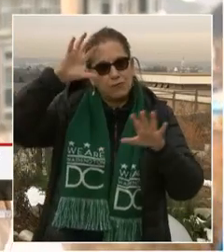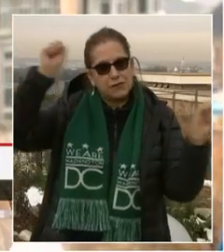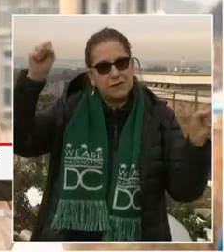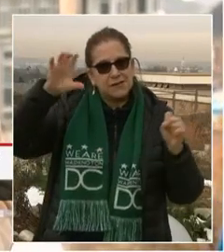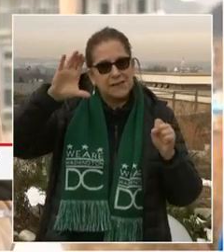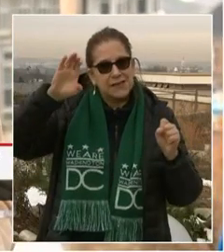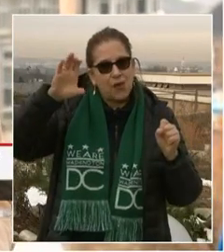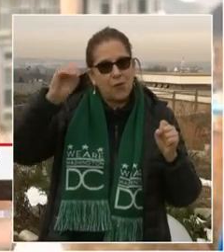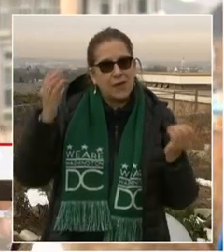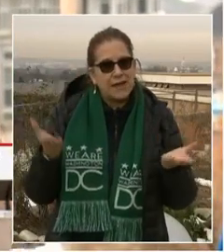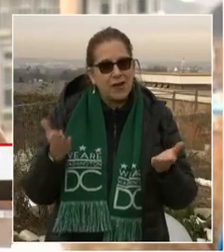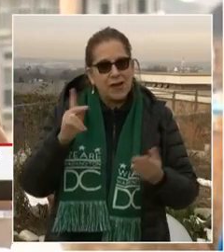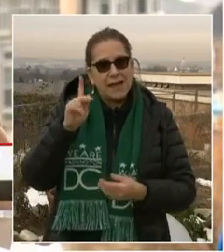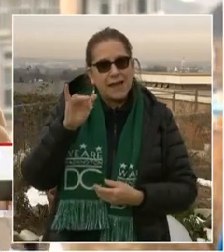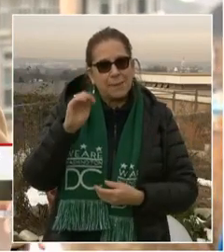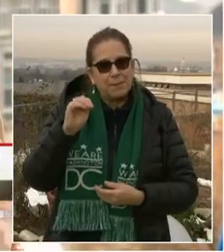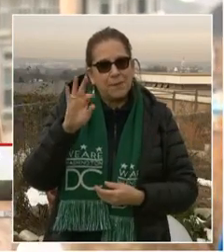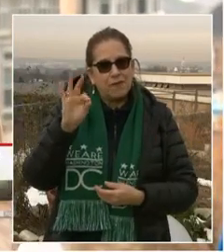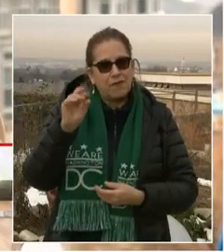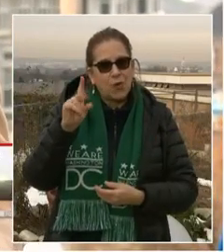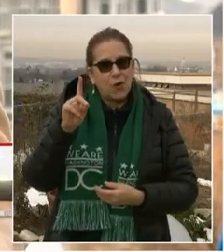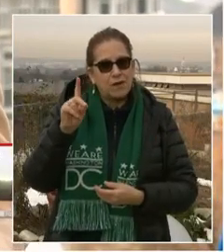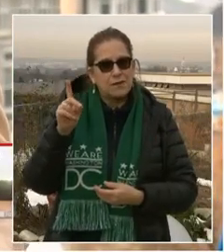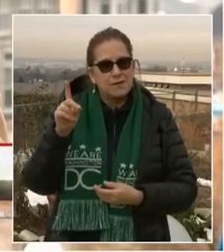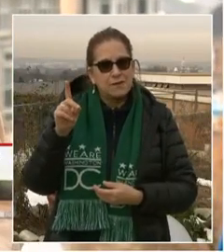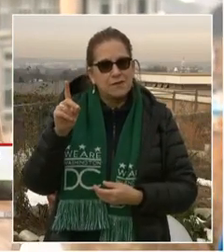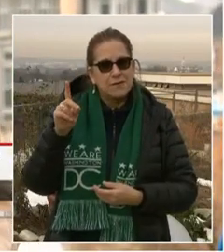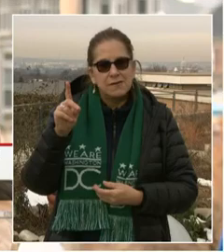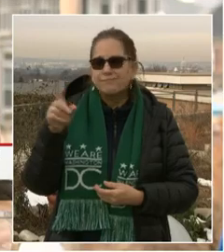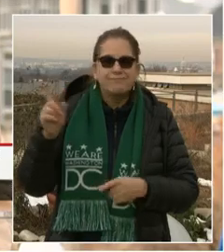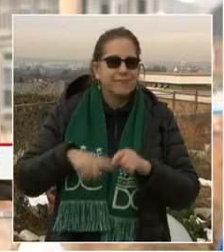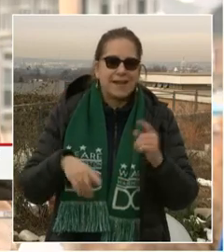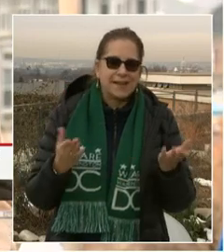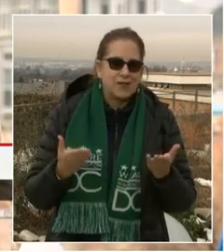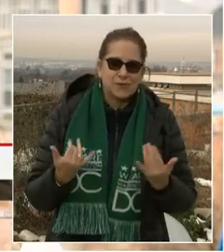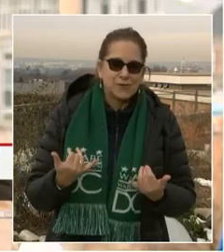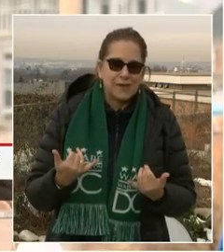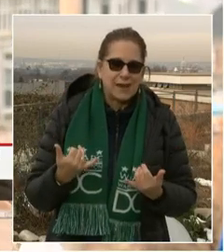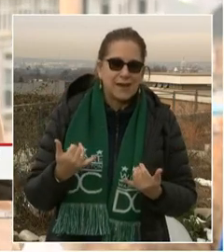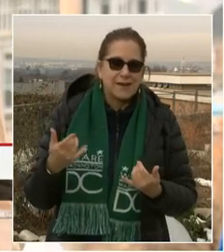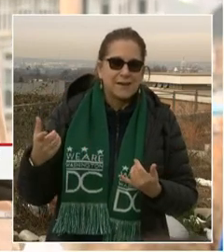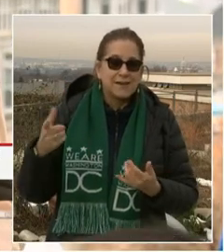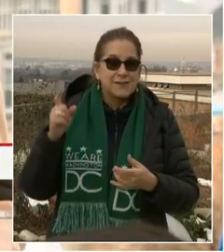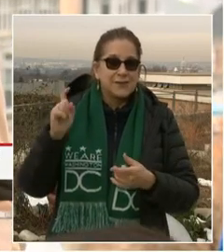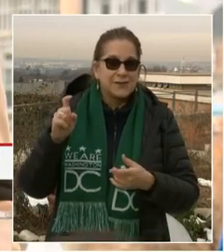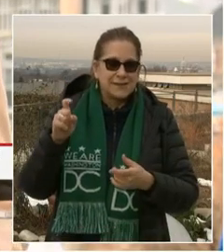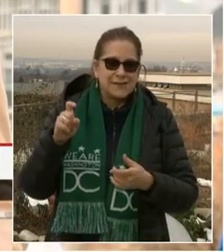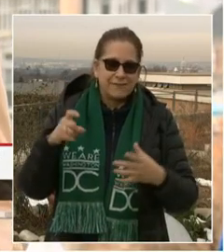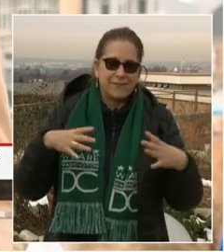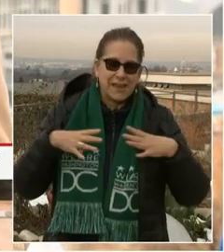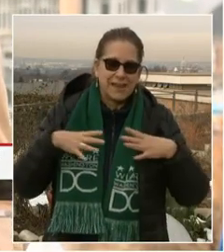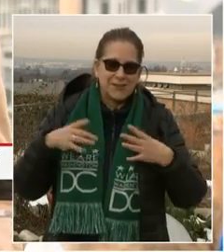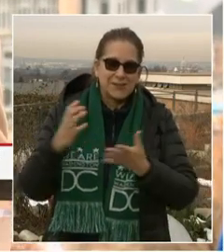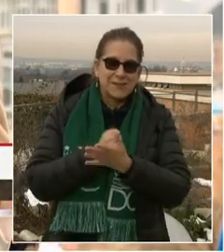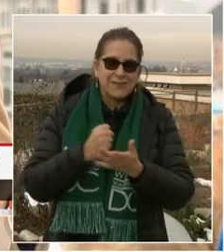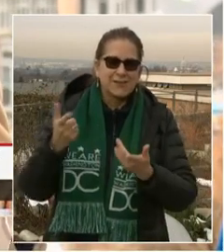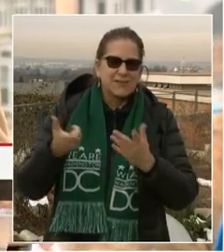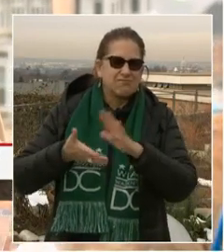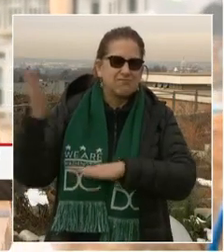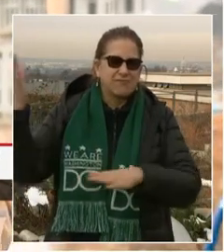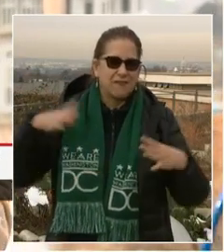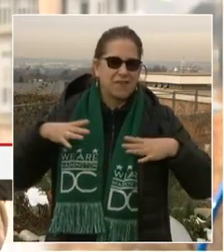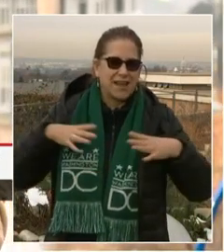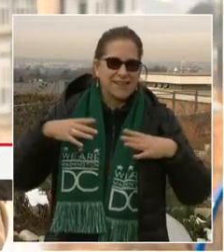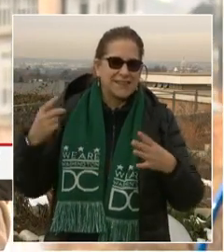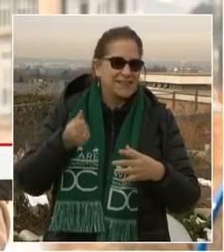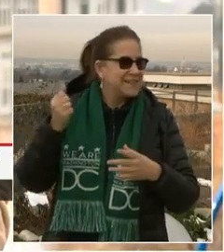today due to a well-deserved vacation in a place much warmer than D.C. right now. As stated a